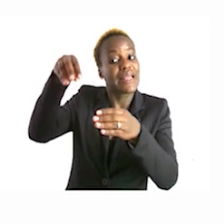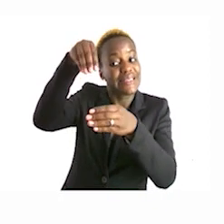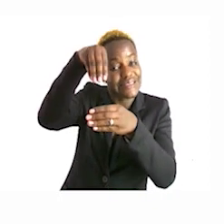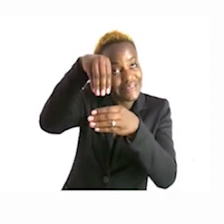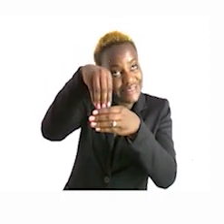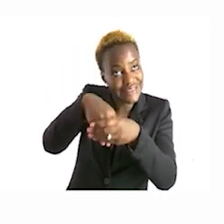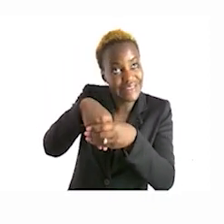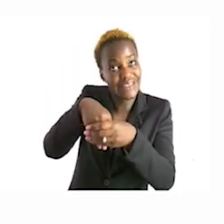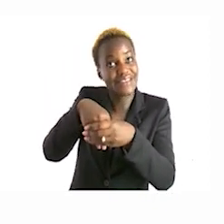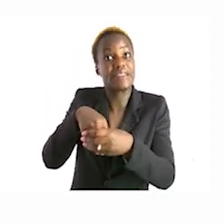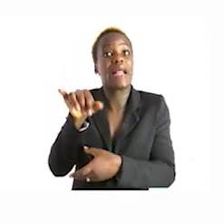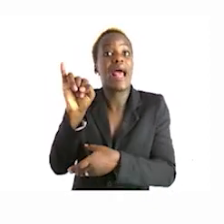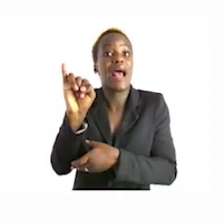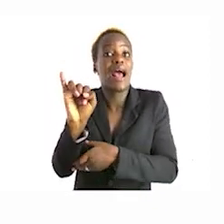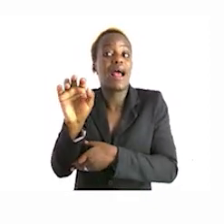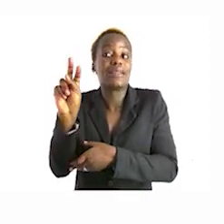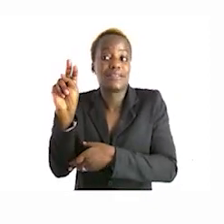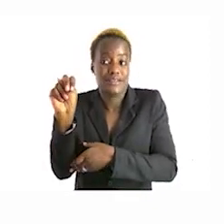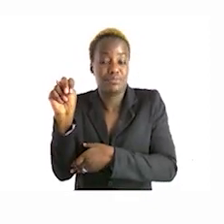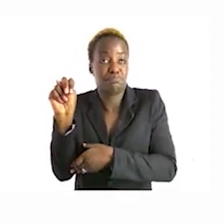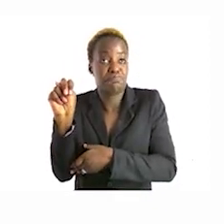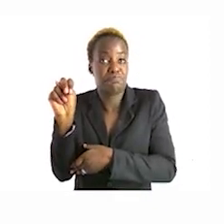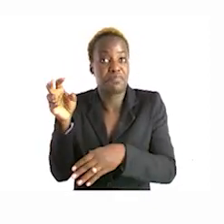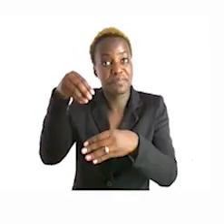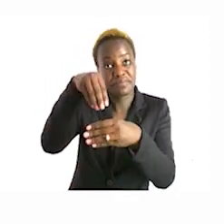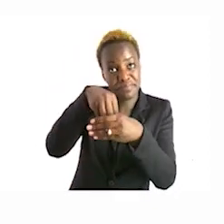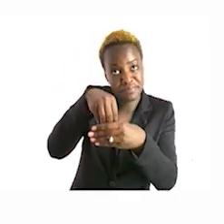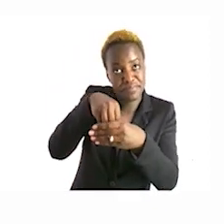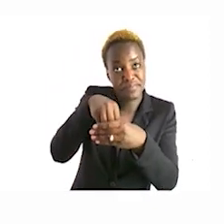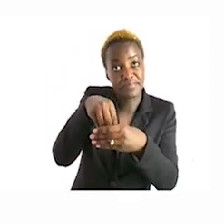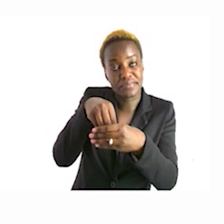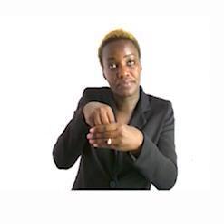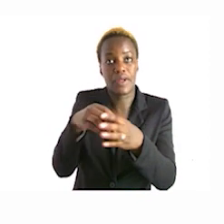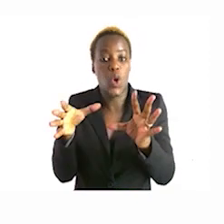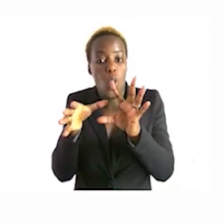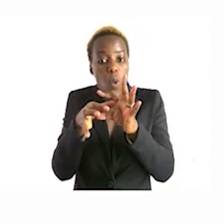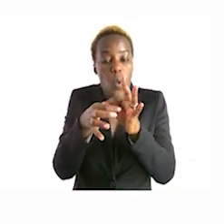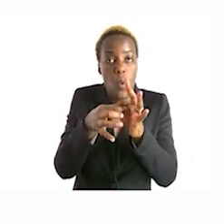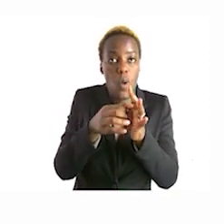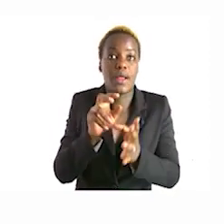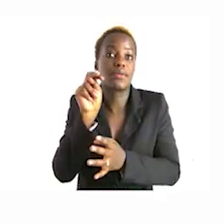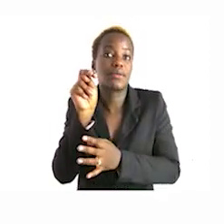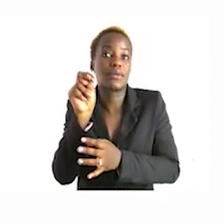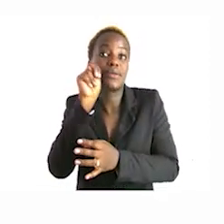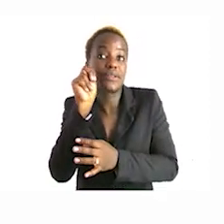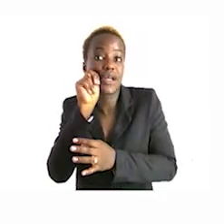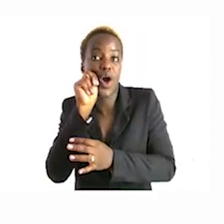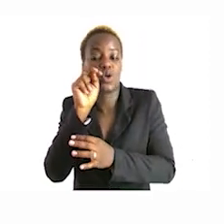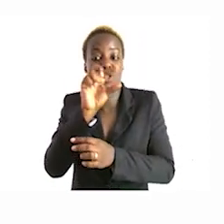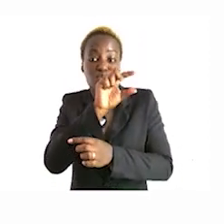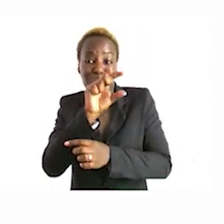word in is a preposition that connects the noun to the rest of a sentence. All